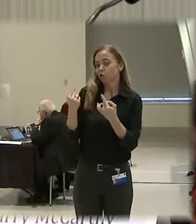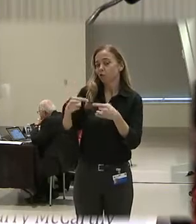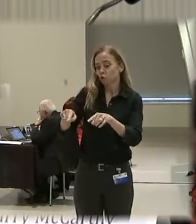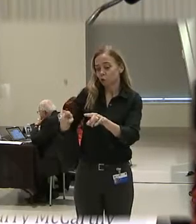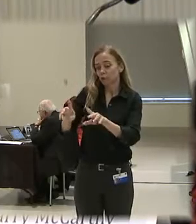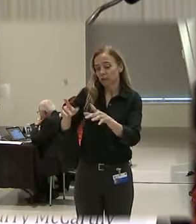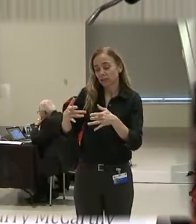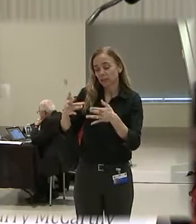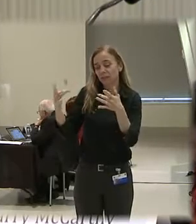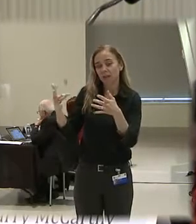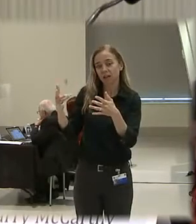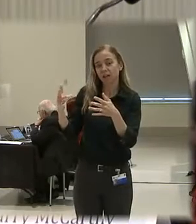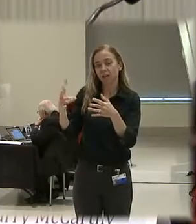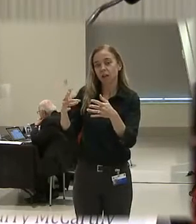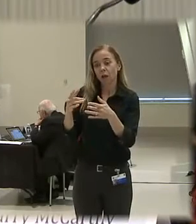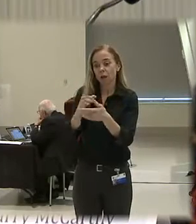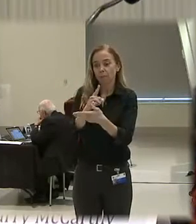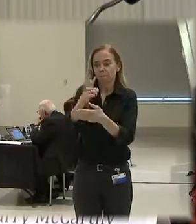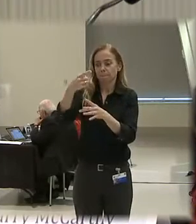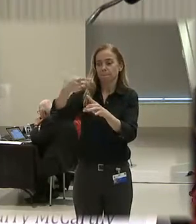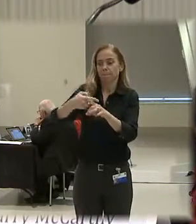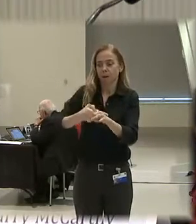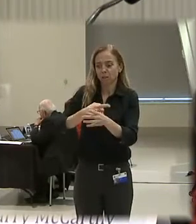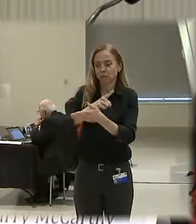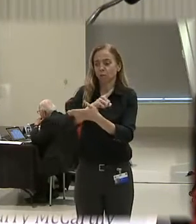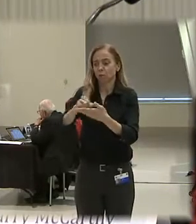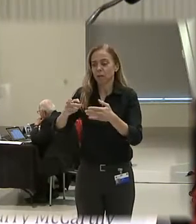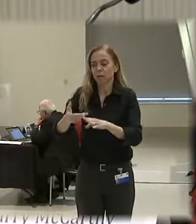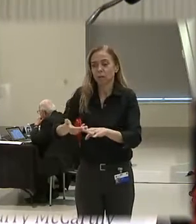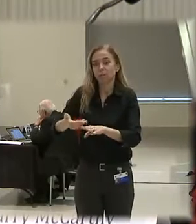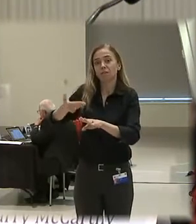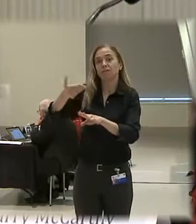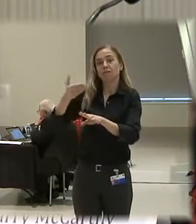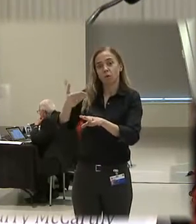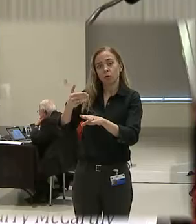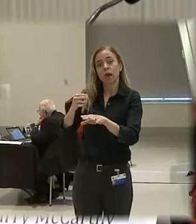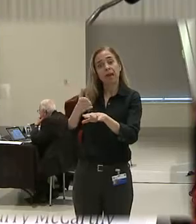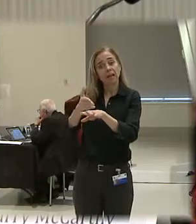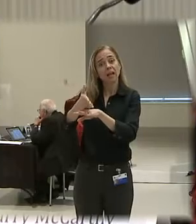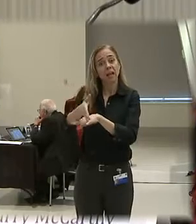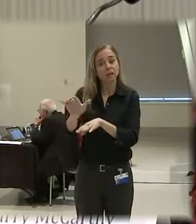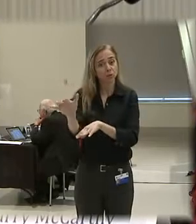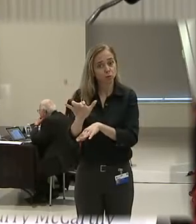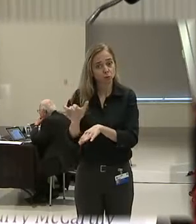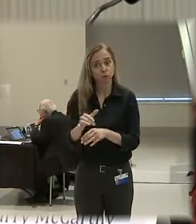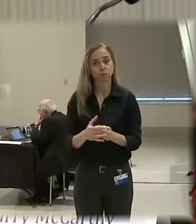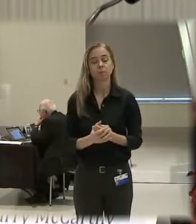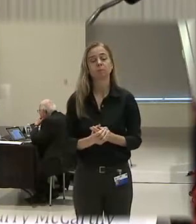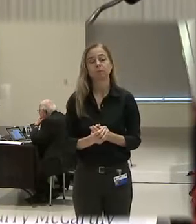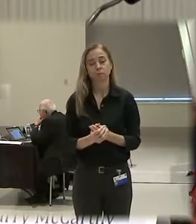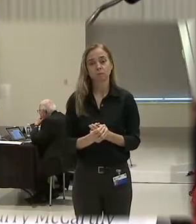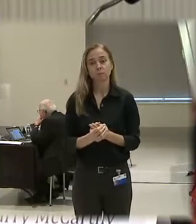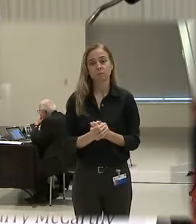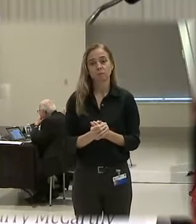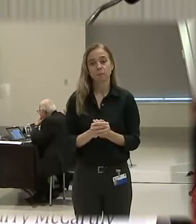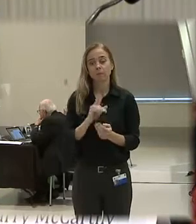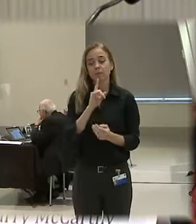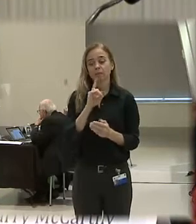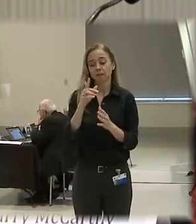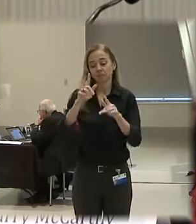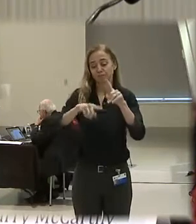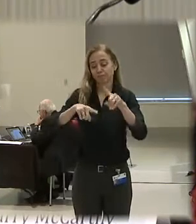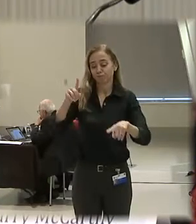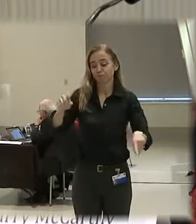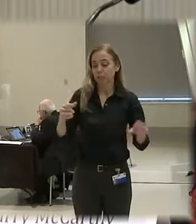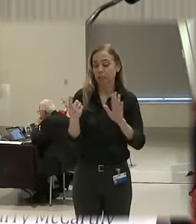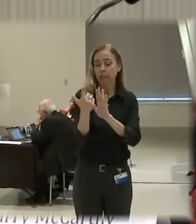but months and weeks beforehand, and even after the event itself. The various legal aspects, how